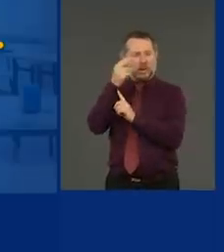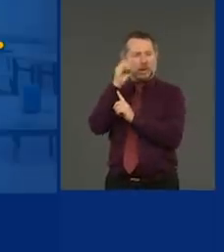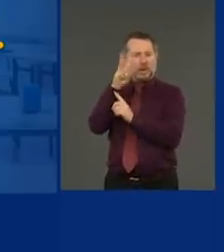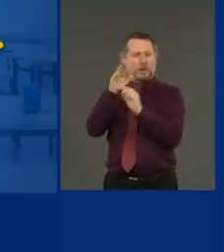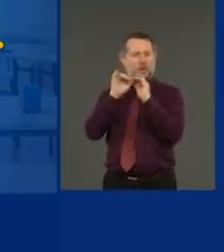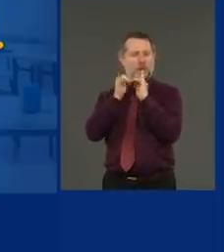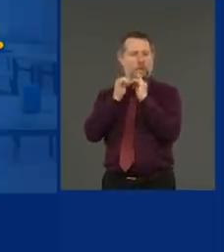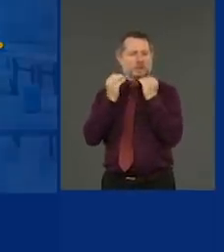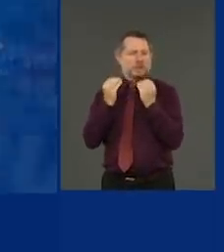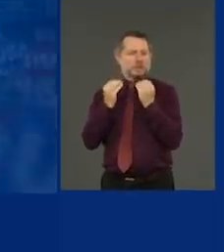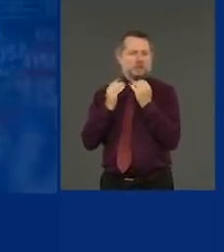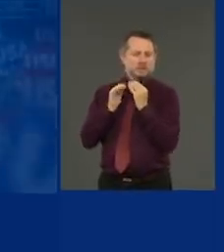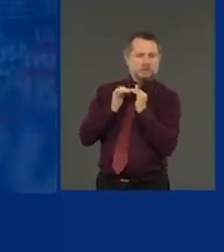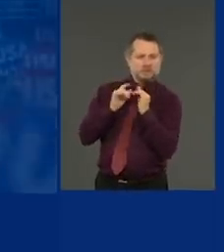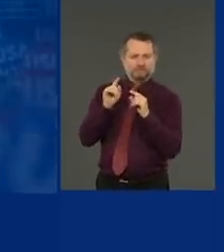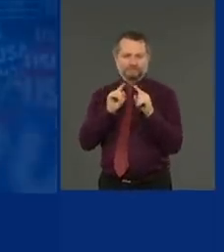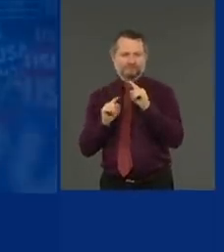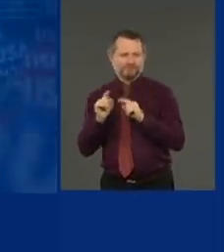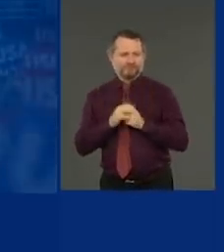important.